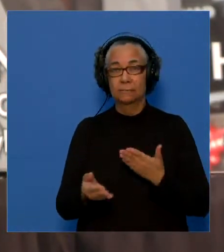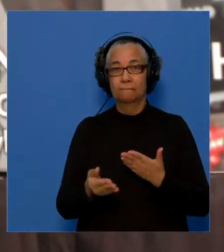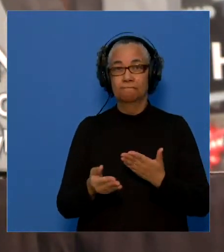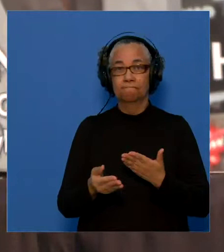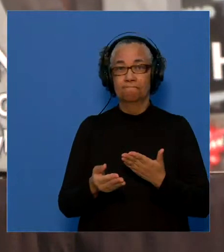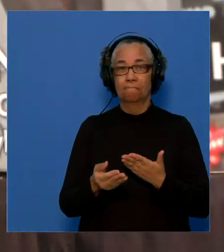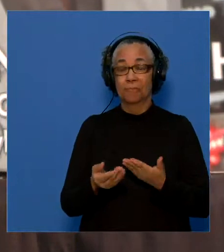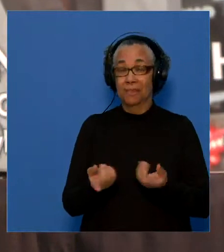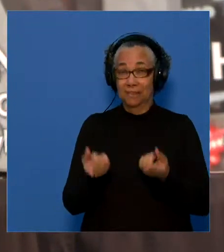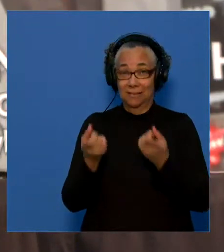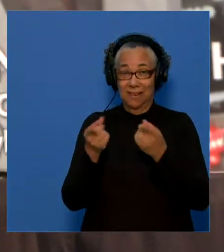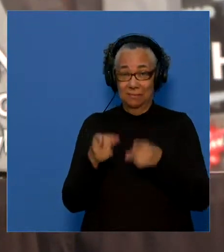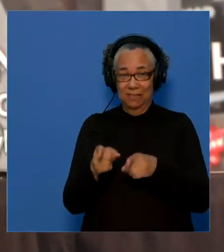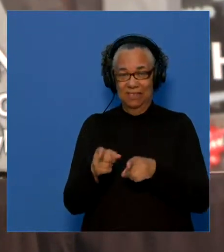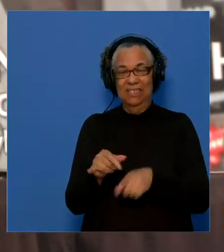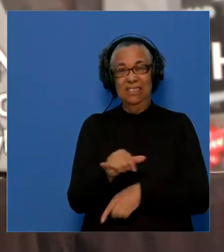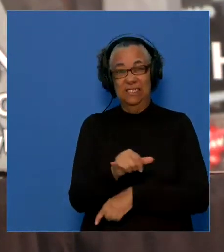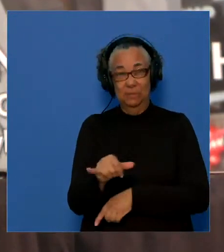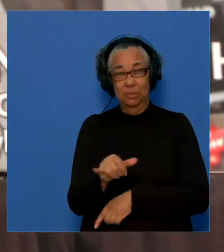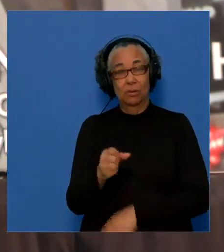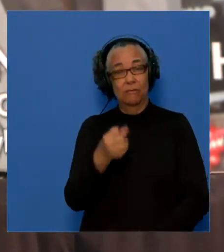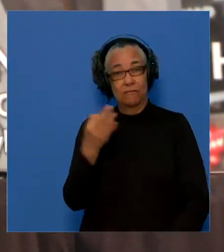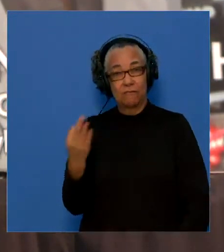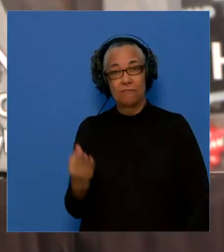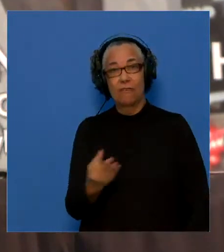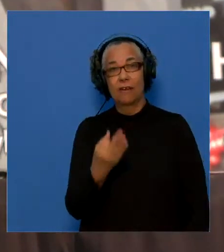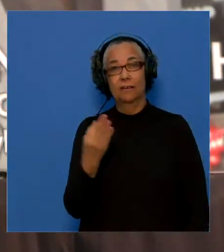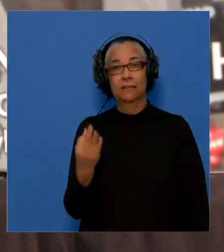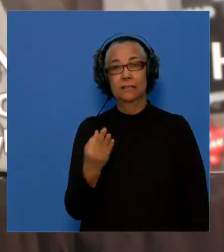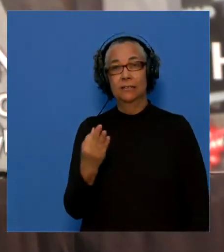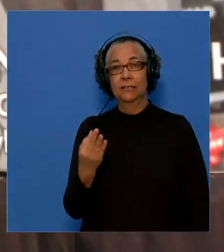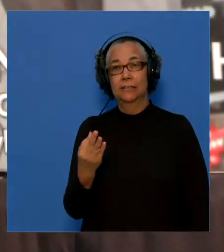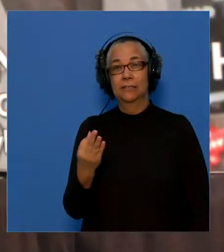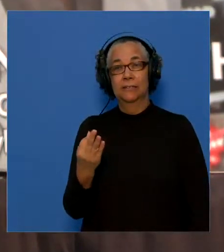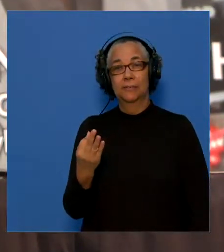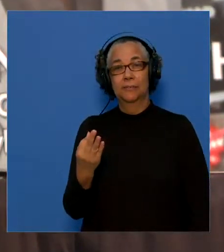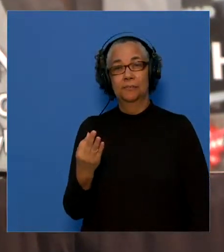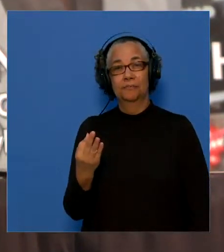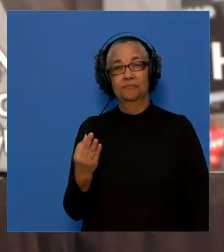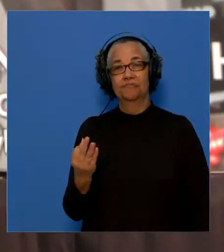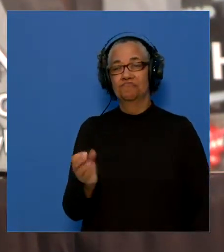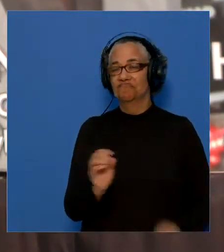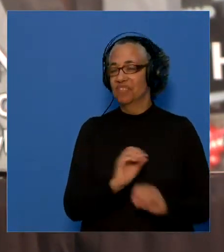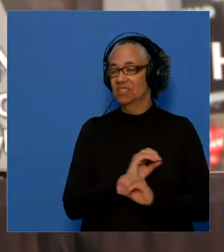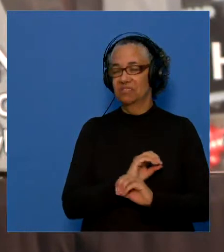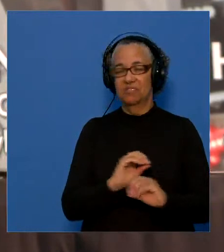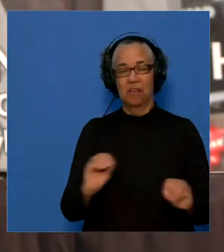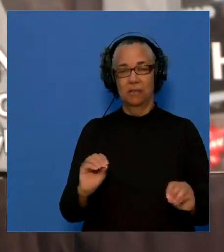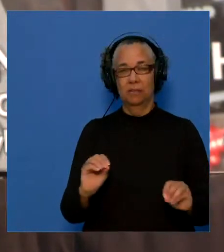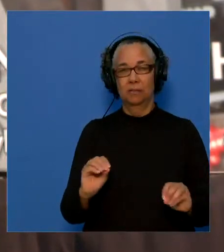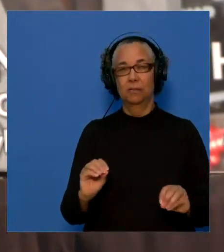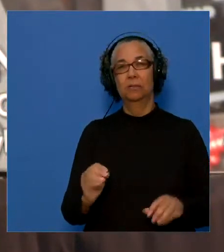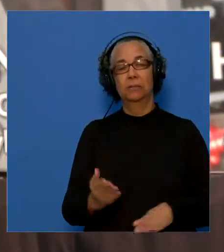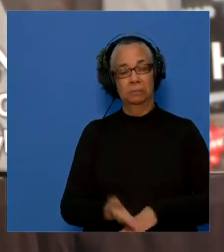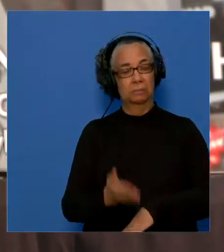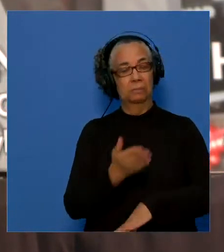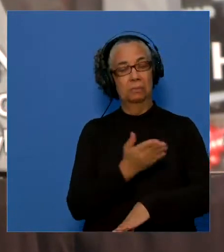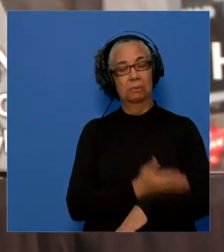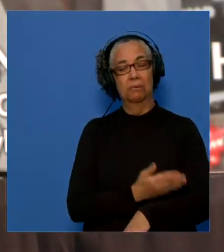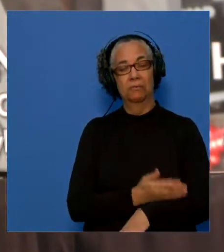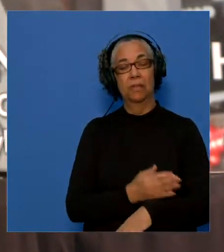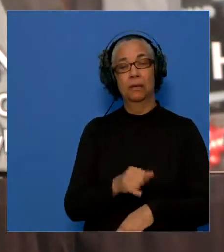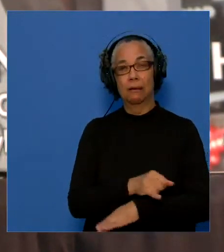as the one that occurred on Friday does nothing to enhance the island's reputation,